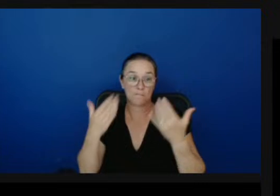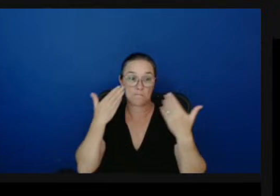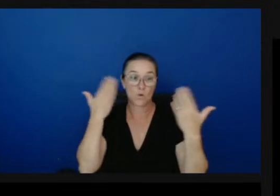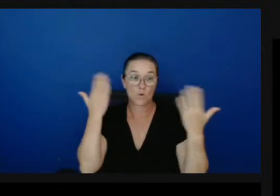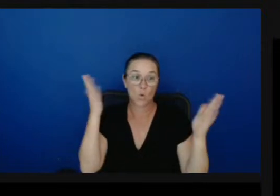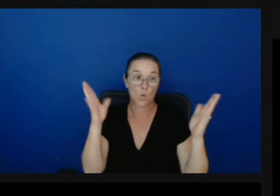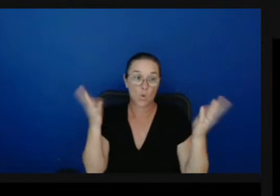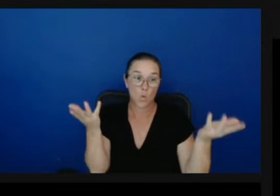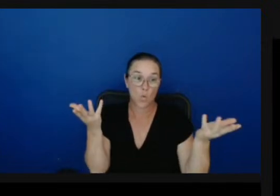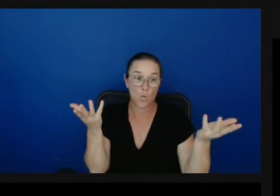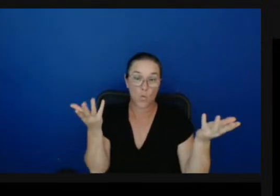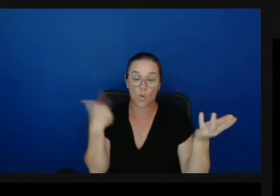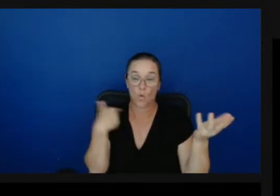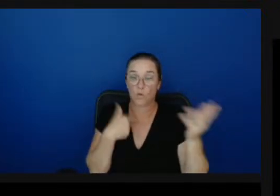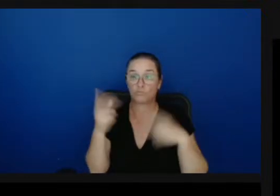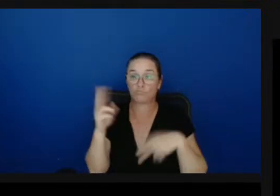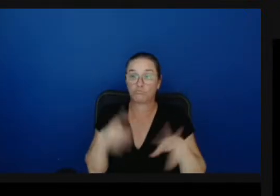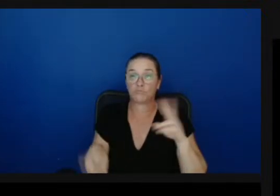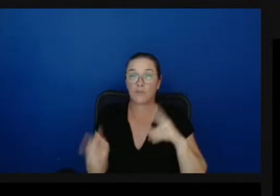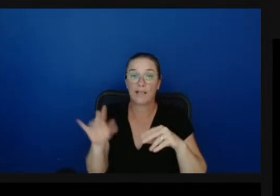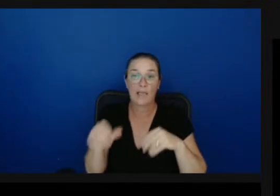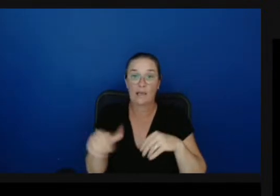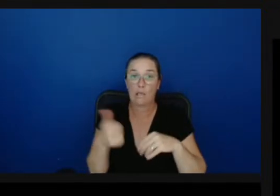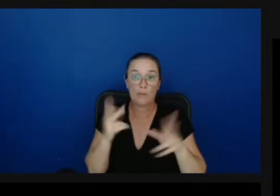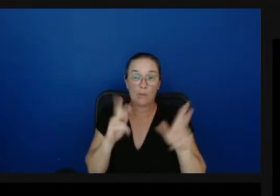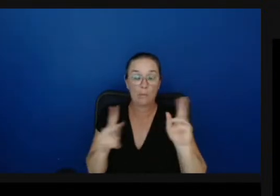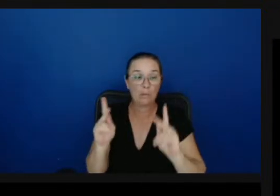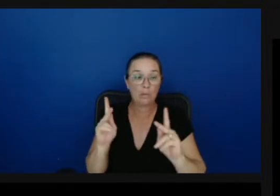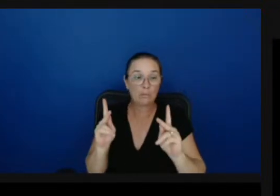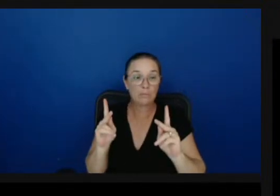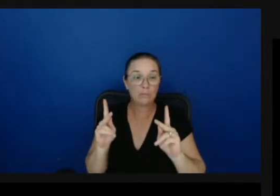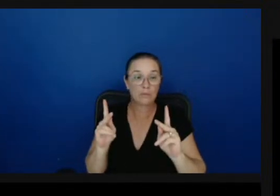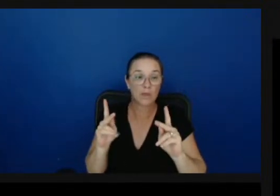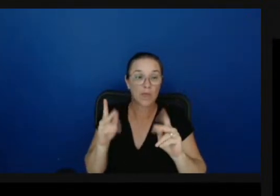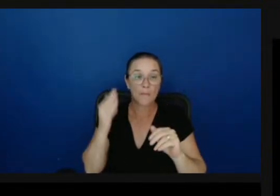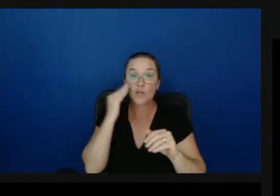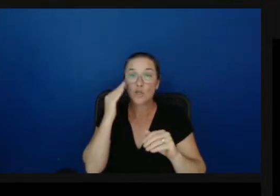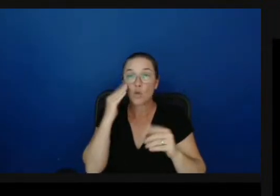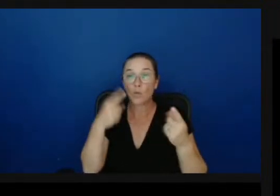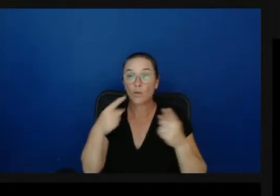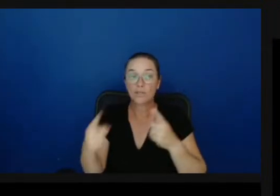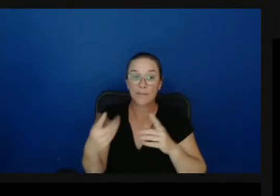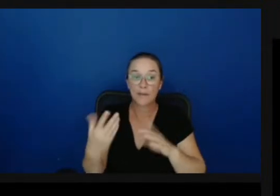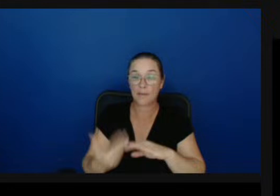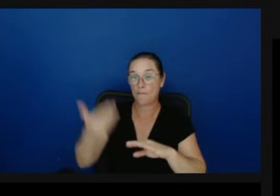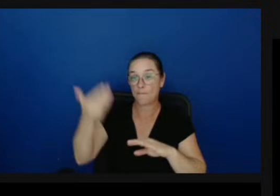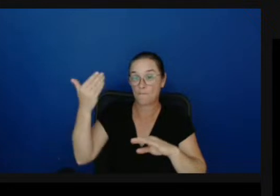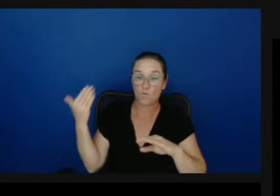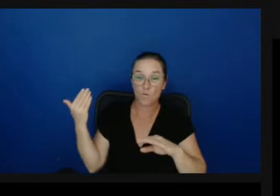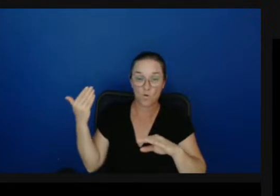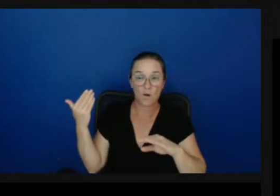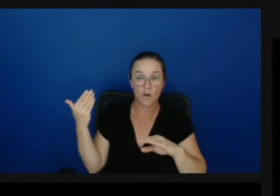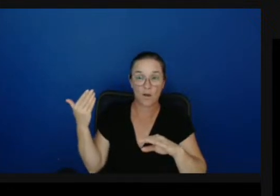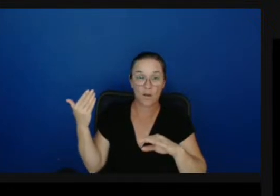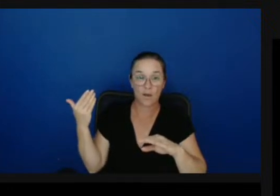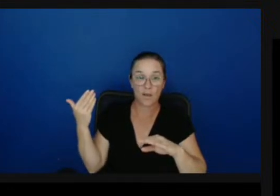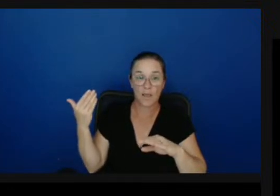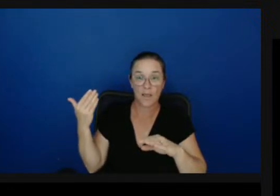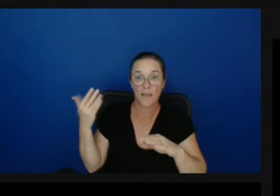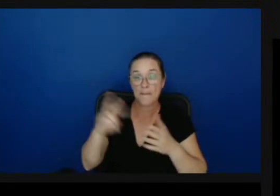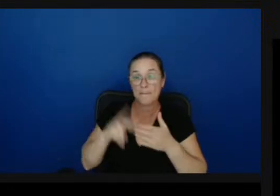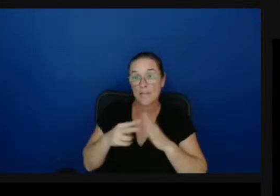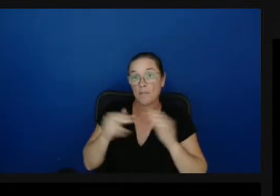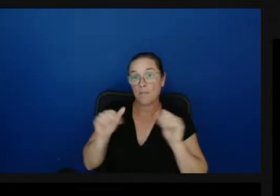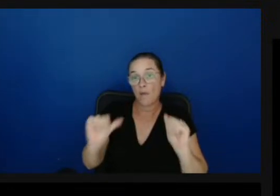on USGS like everyone else. But knowing that this has happened in a past does bring up this possibility and